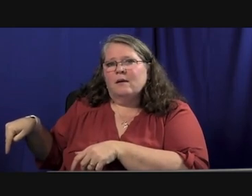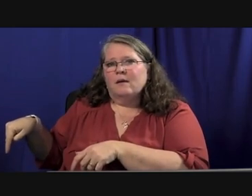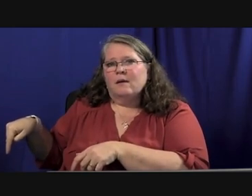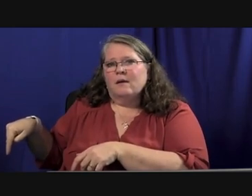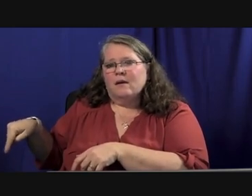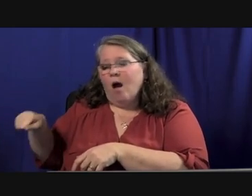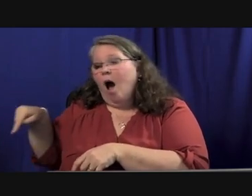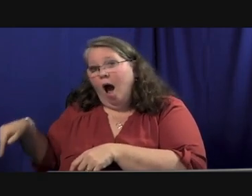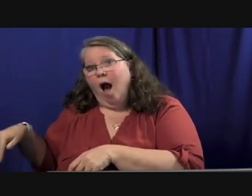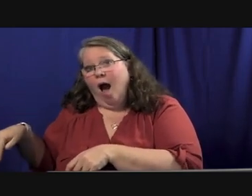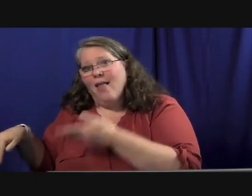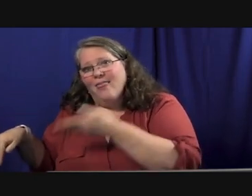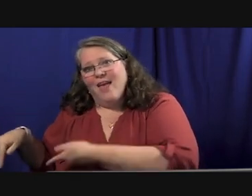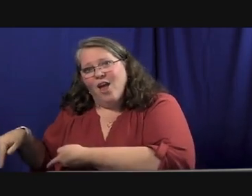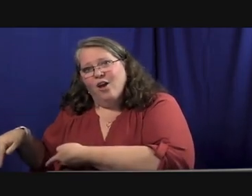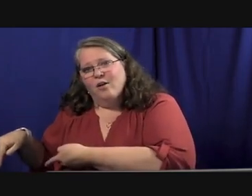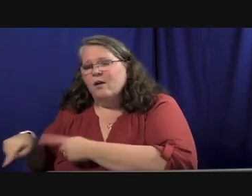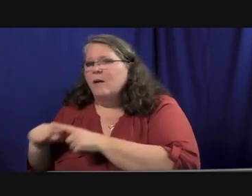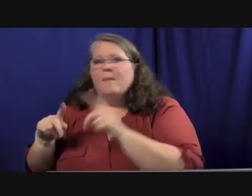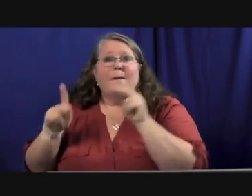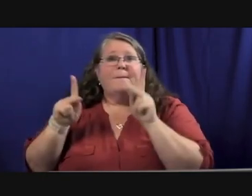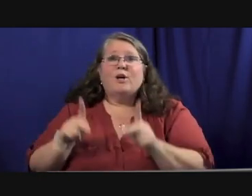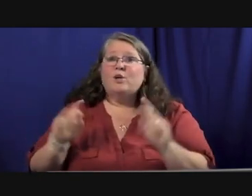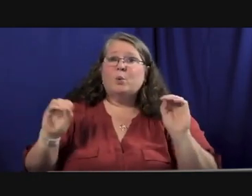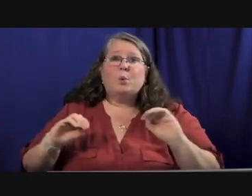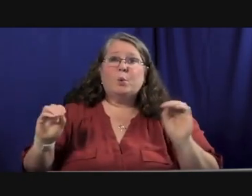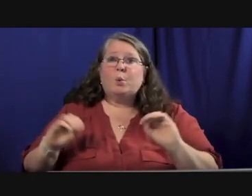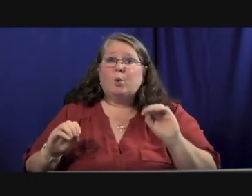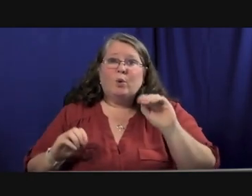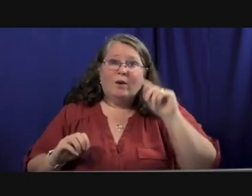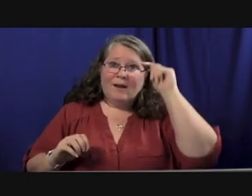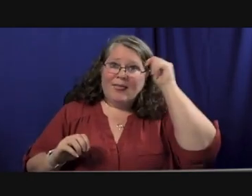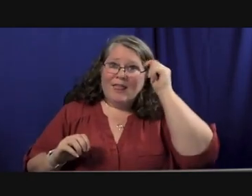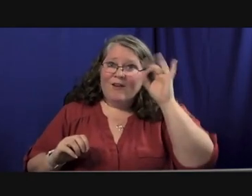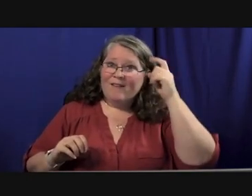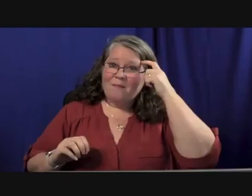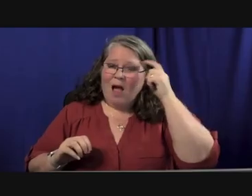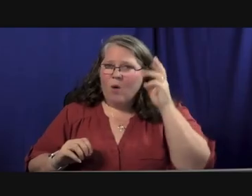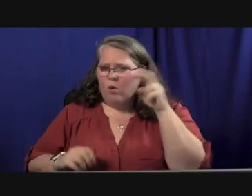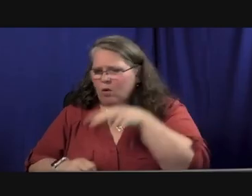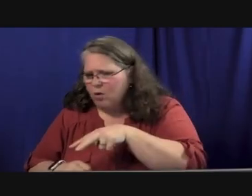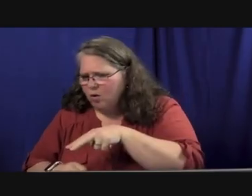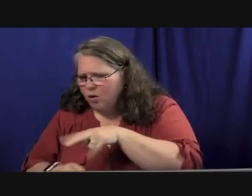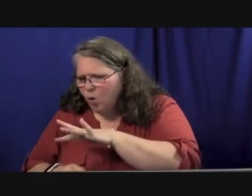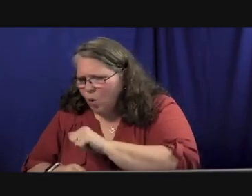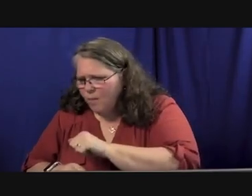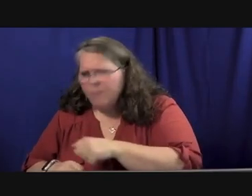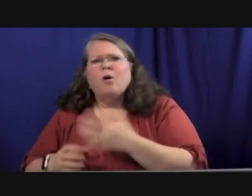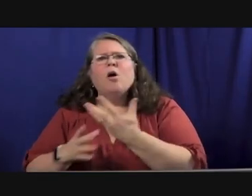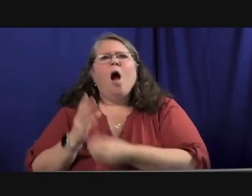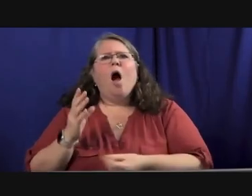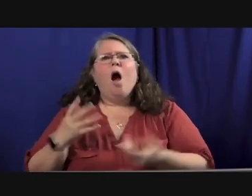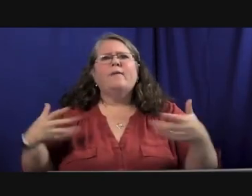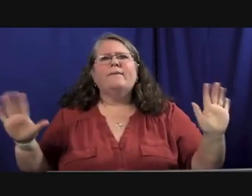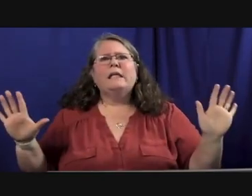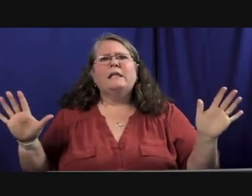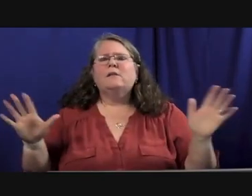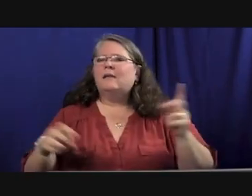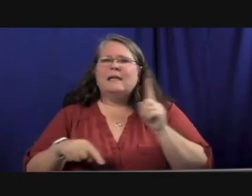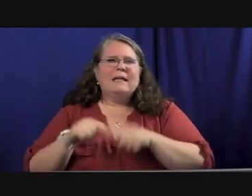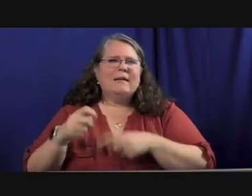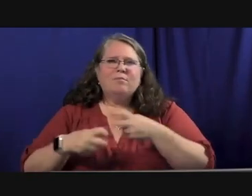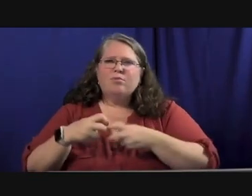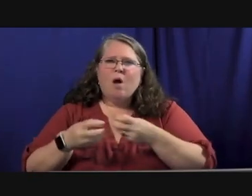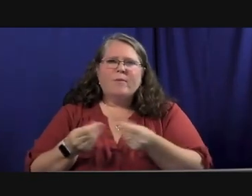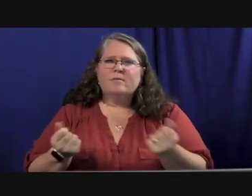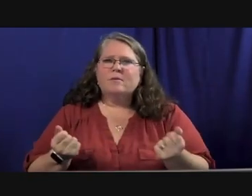it's in the basket beside it and see it's in there. But if somebody who didn't have theory of mind, if they